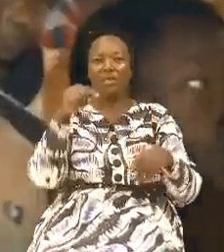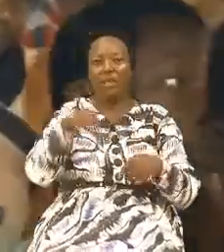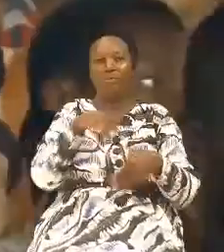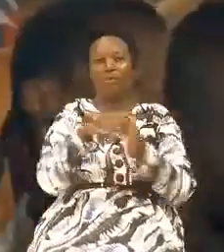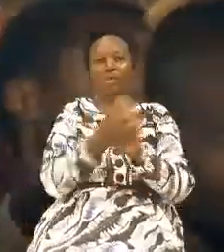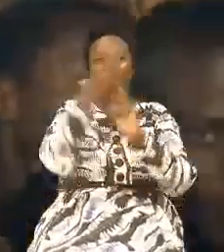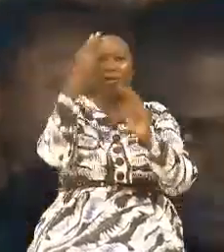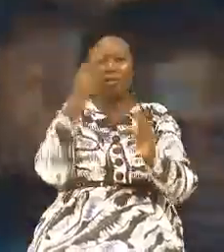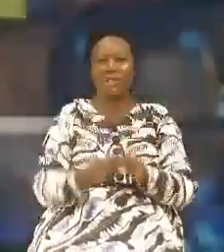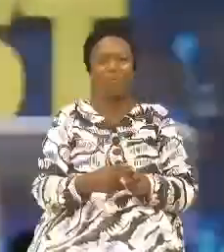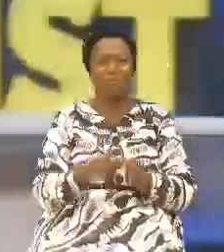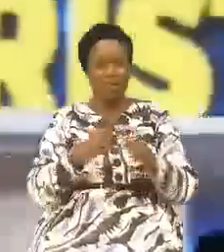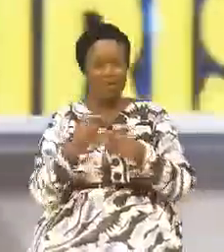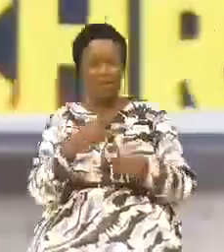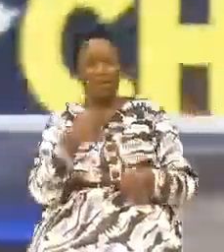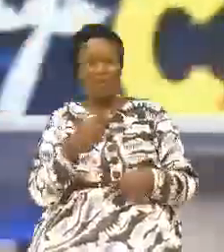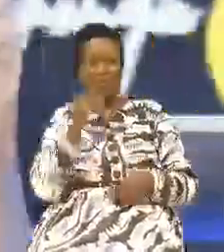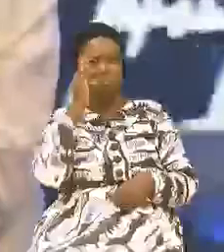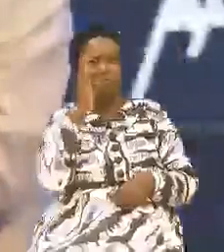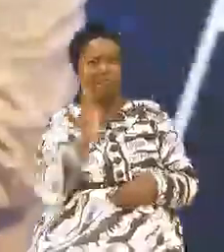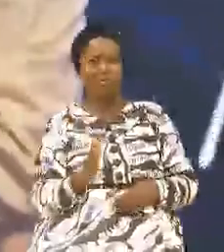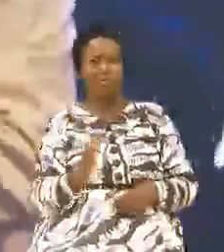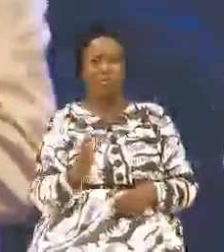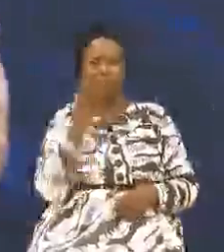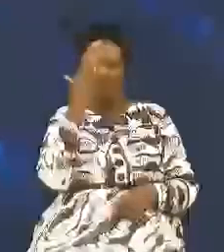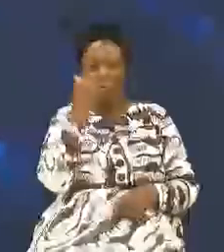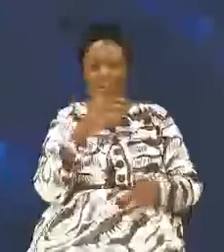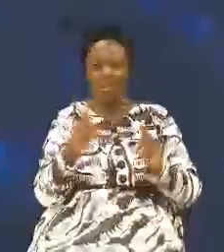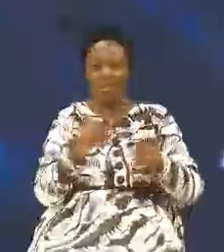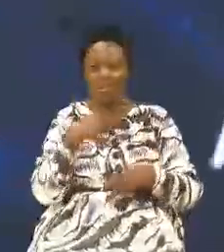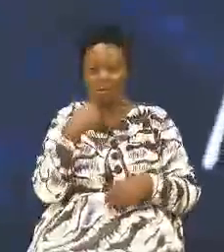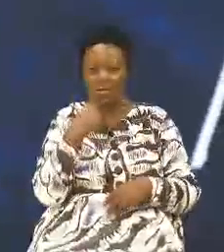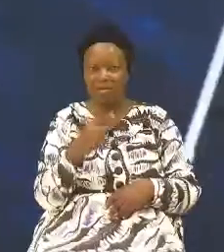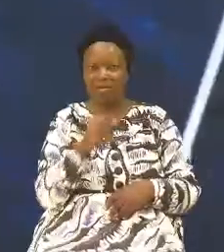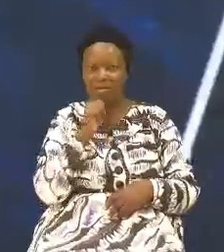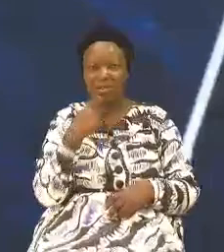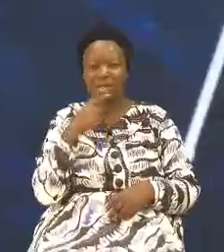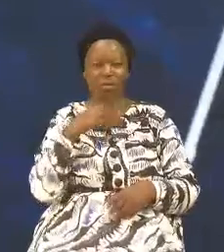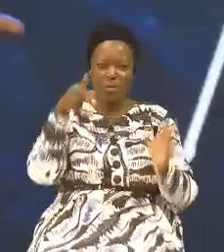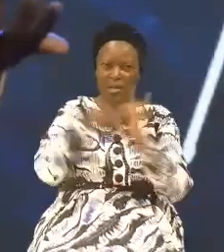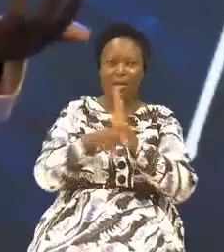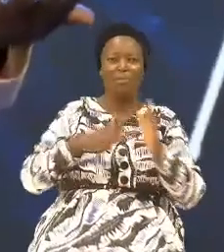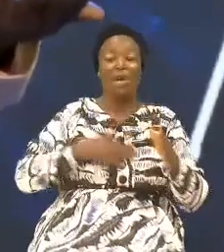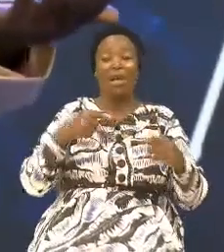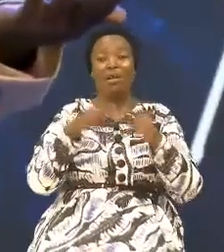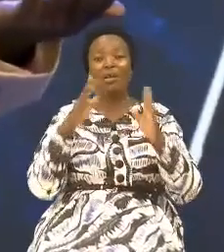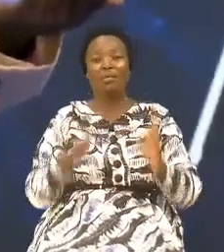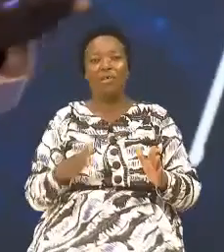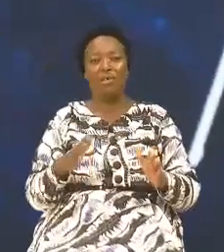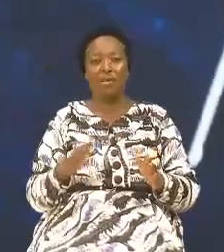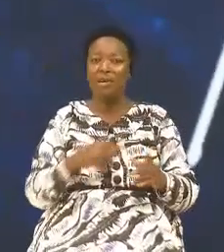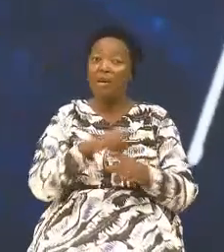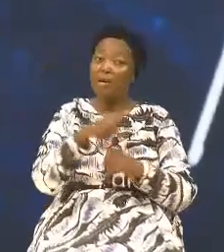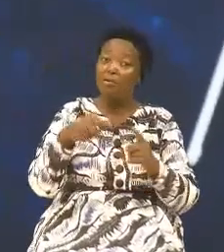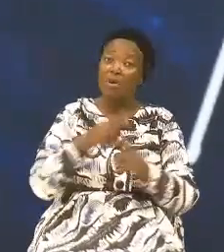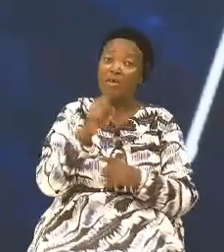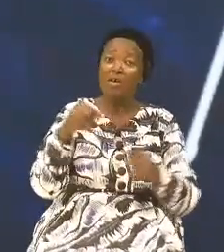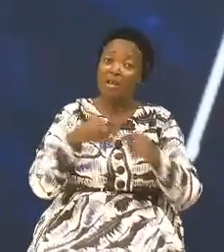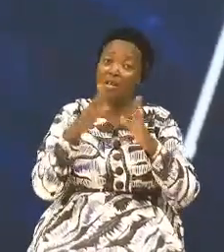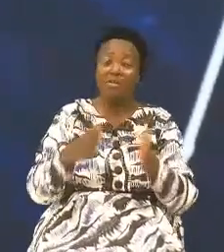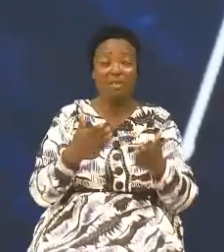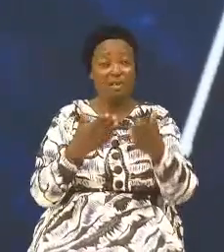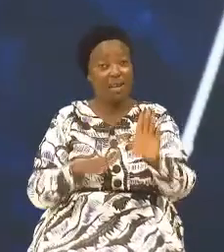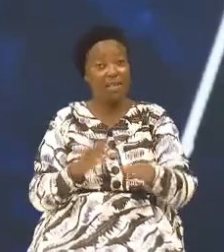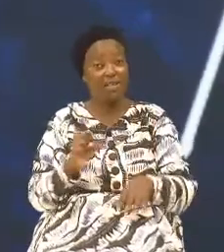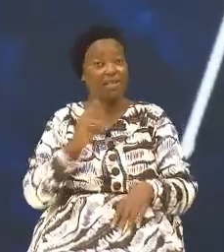You say, Pastor, why didn't you say he will kill my enemy? When your enemy dies, they cannot see